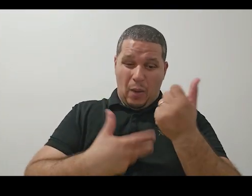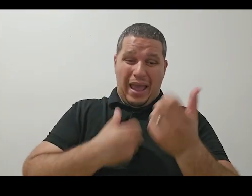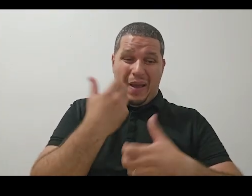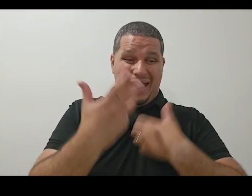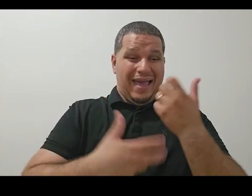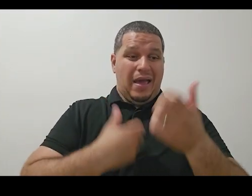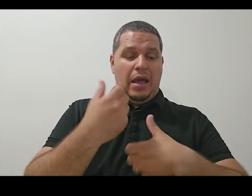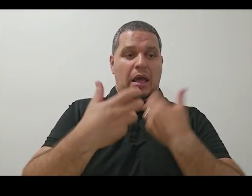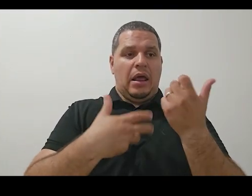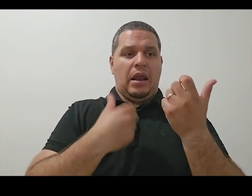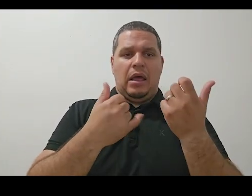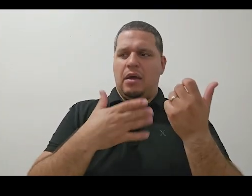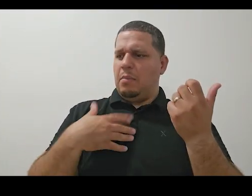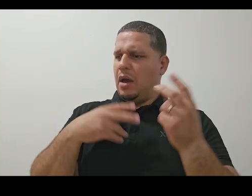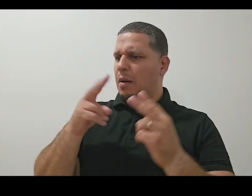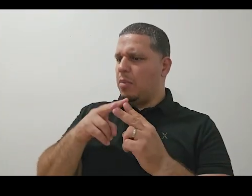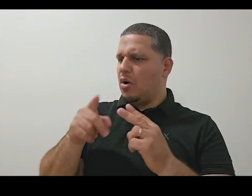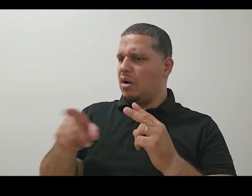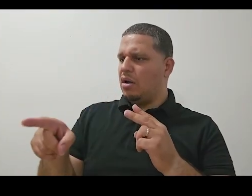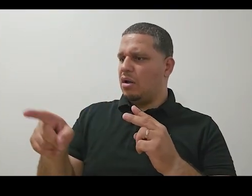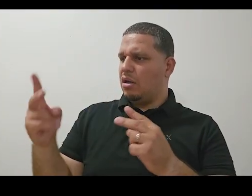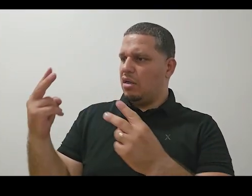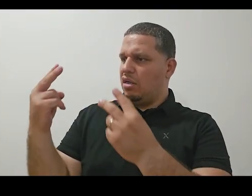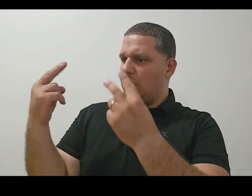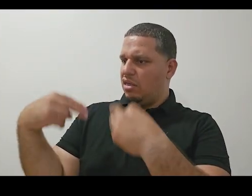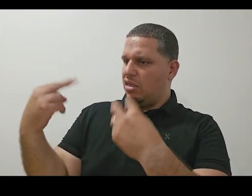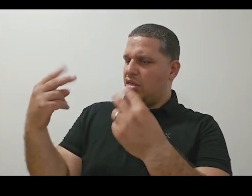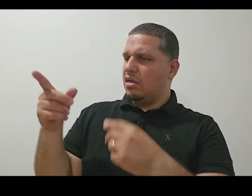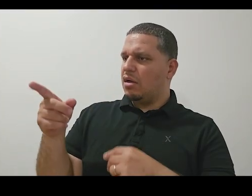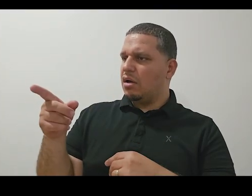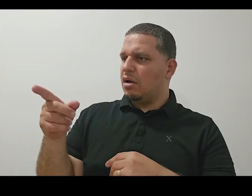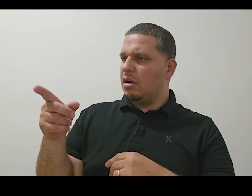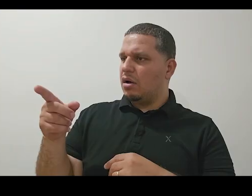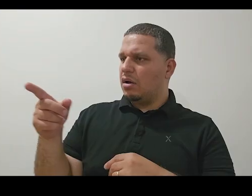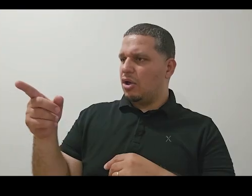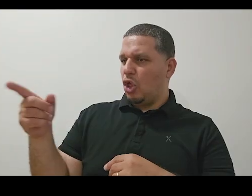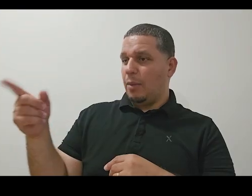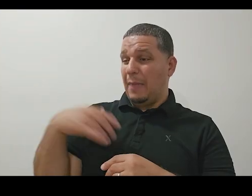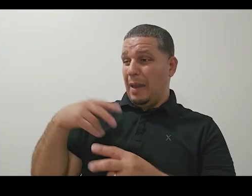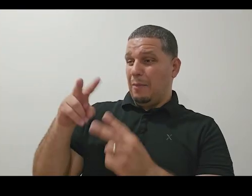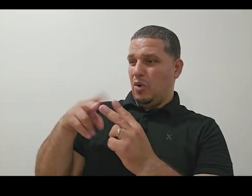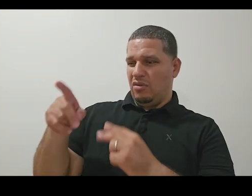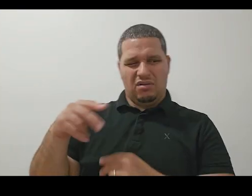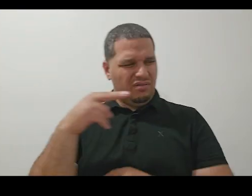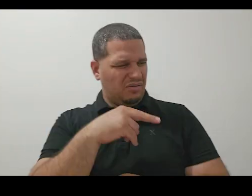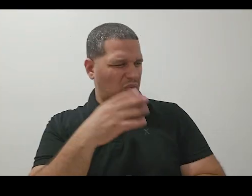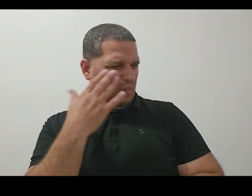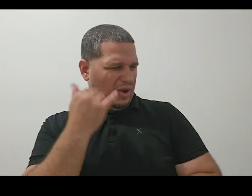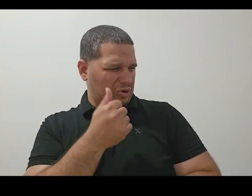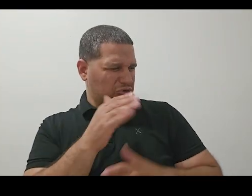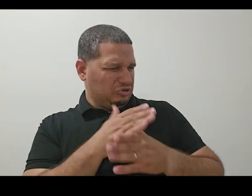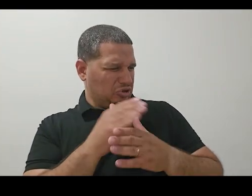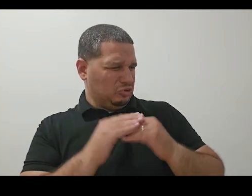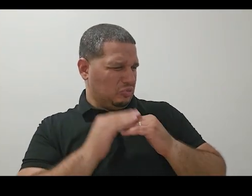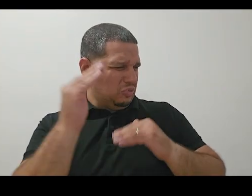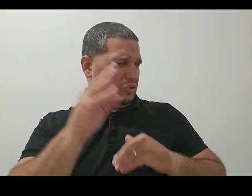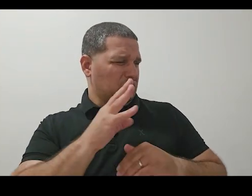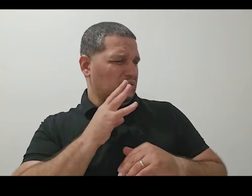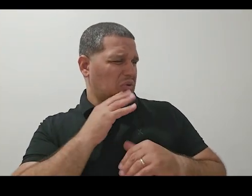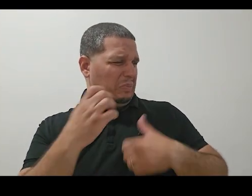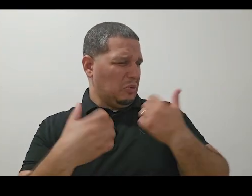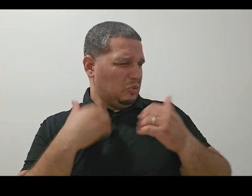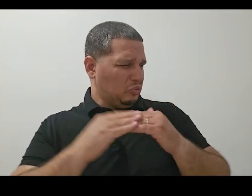I find that my own partner is looking at me like, what's wrong with you? Are you weak? Why are you sharing so much? Why are